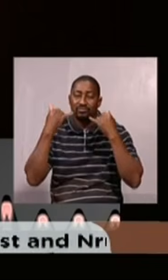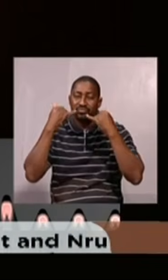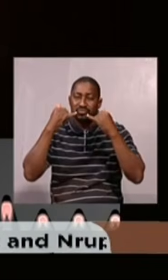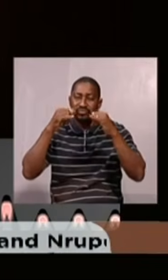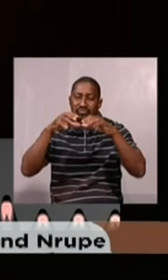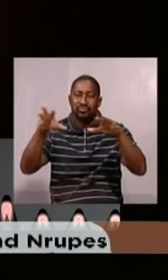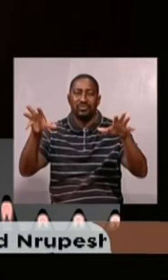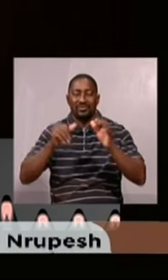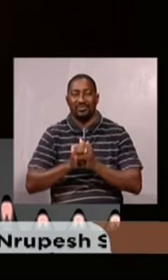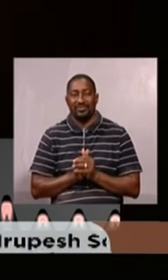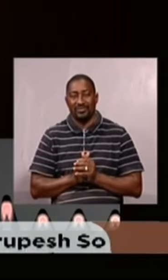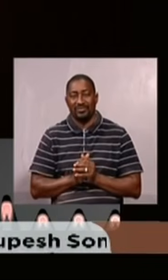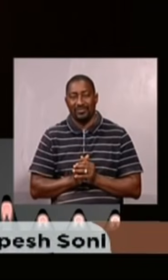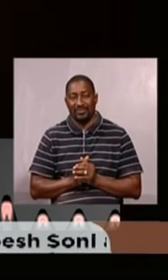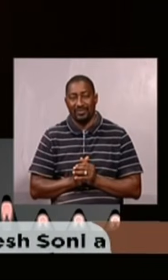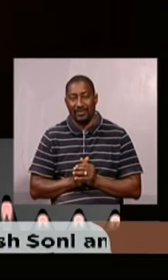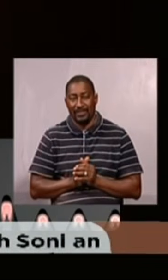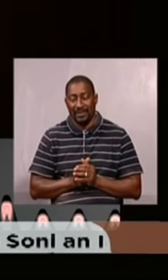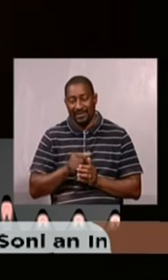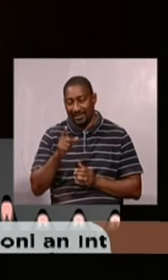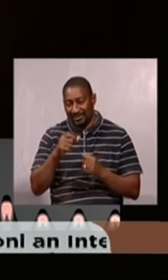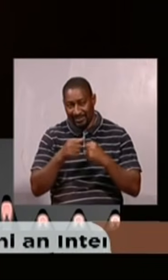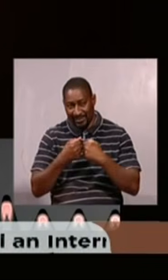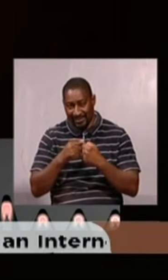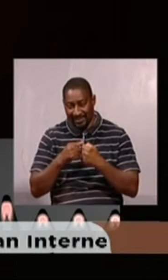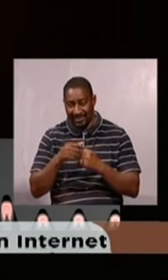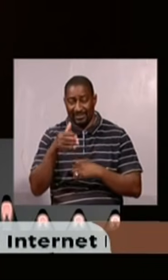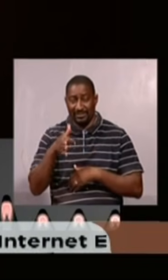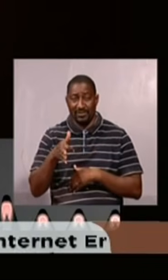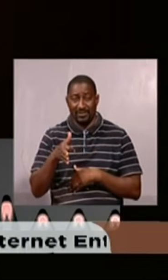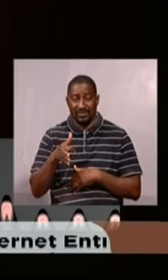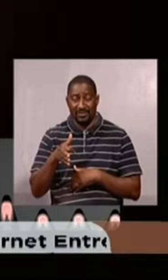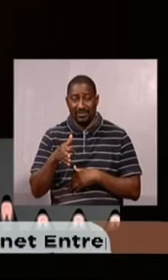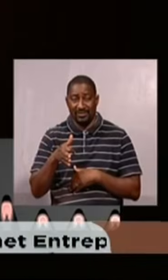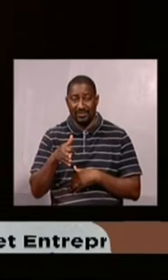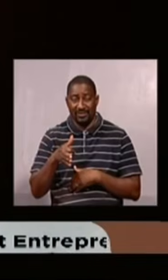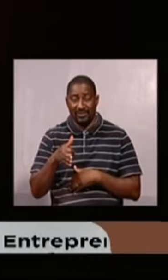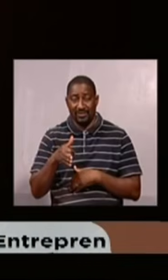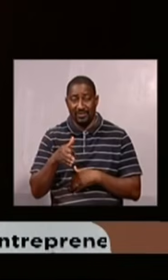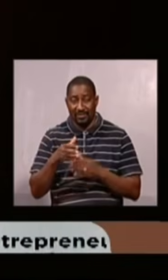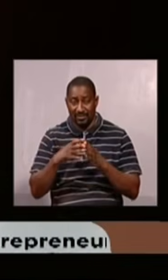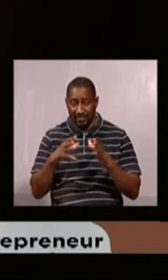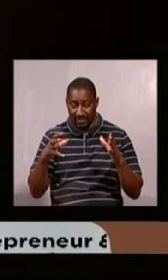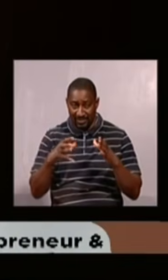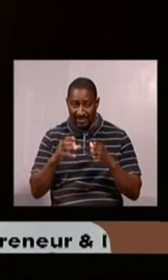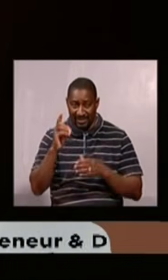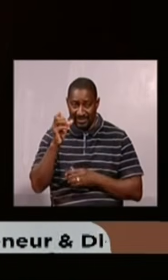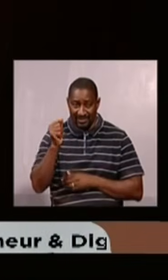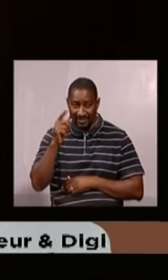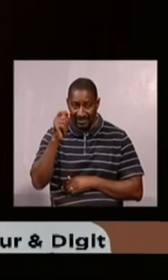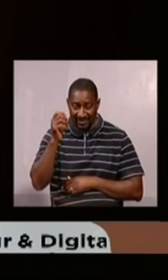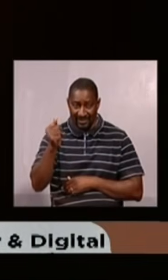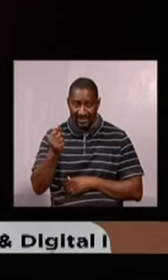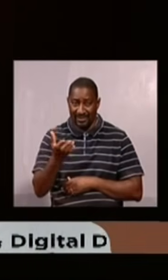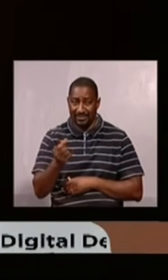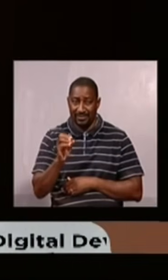find out who created it. It's part of the challenge. And in Namibia, our other bigger challenge is lack of data.